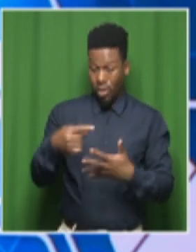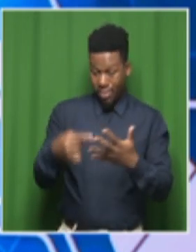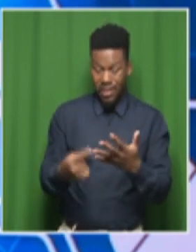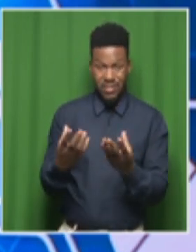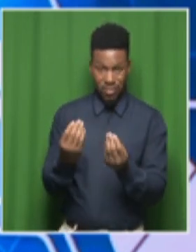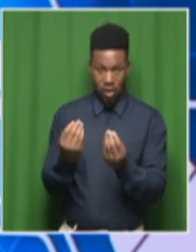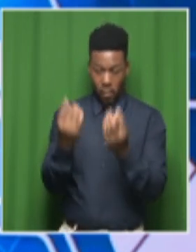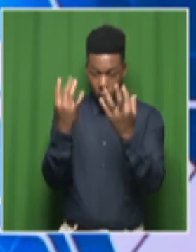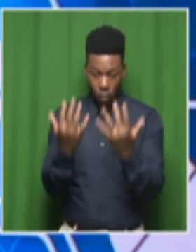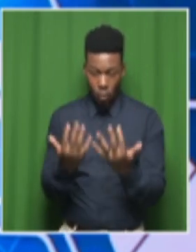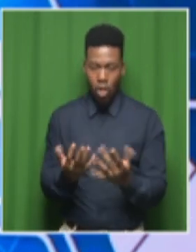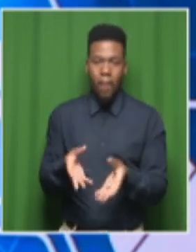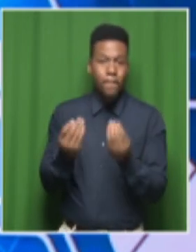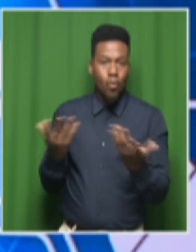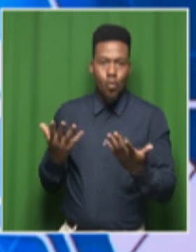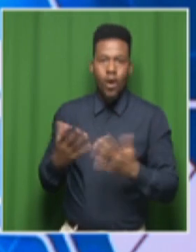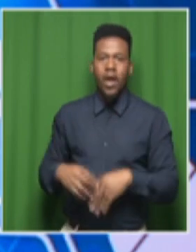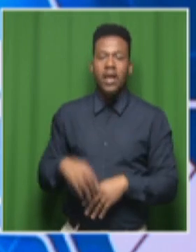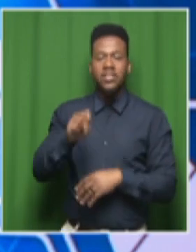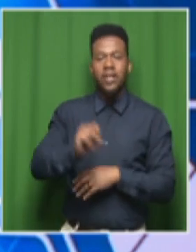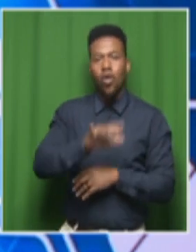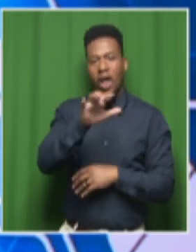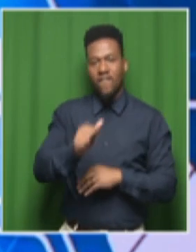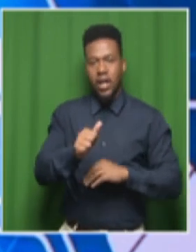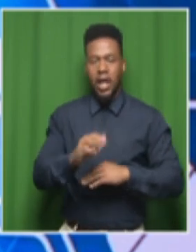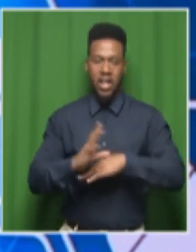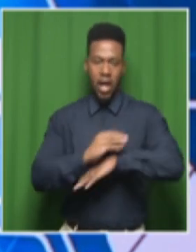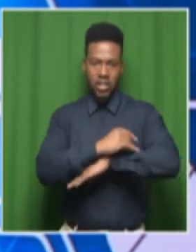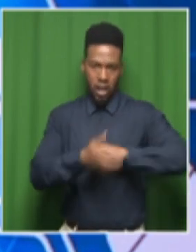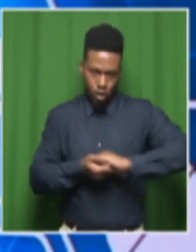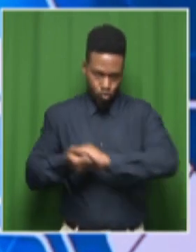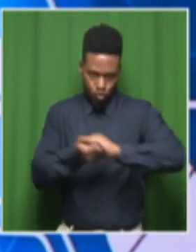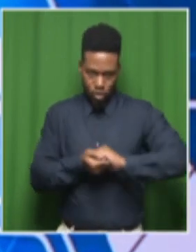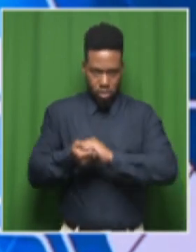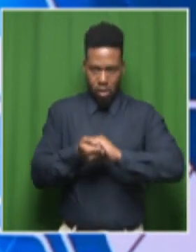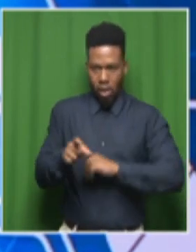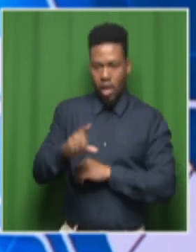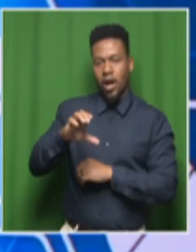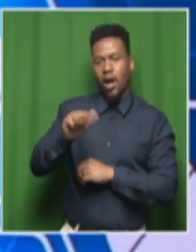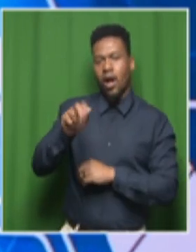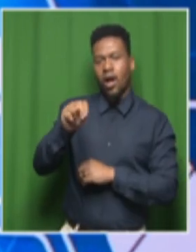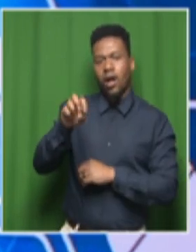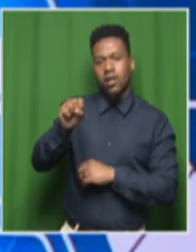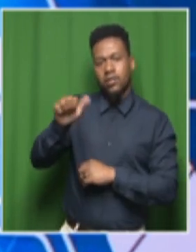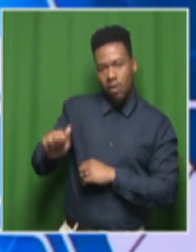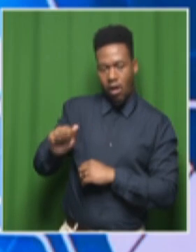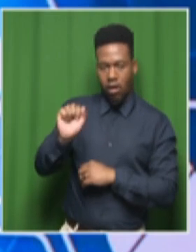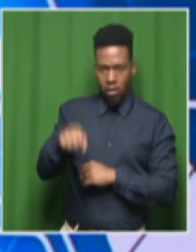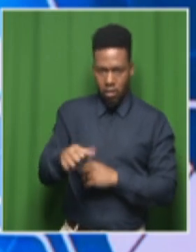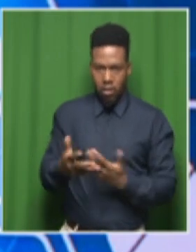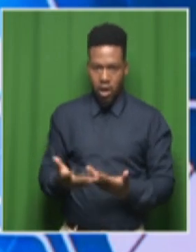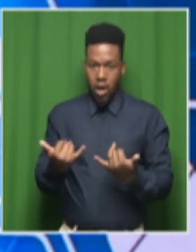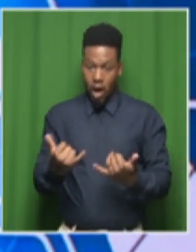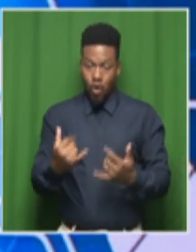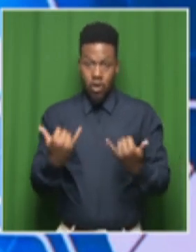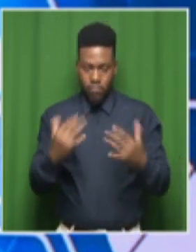that we receive from the Cancer Association of South Africa, that's cancer. And as part of our focus on medical matters this morning, we take a